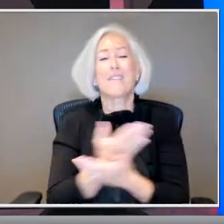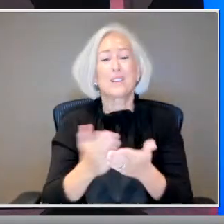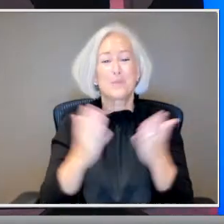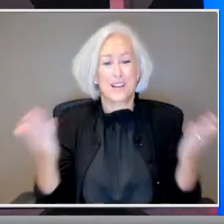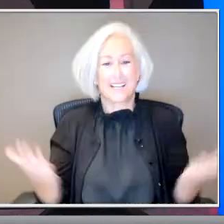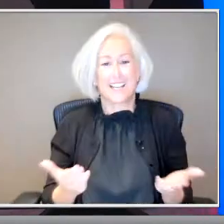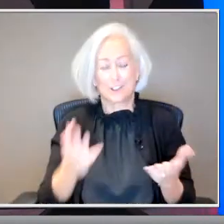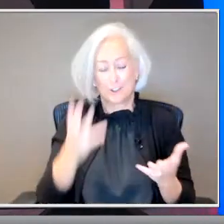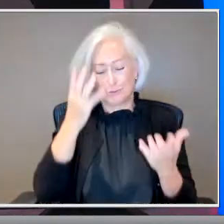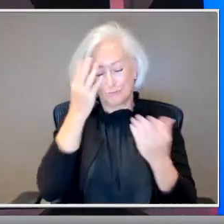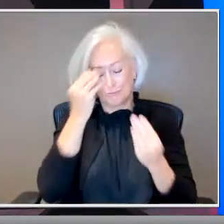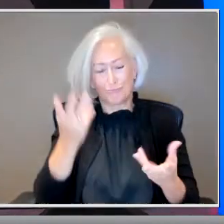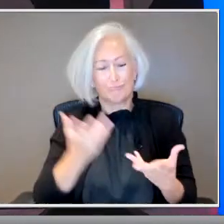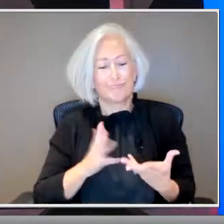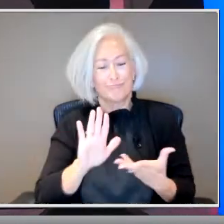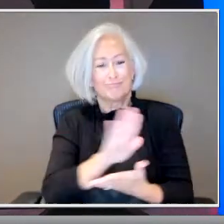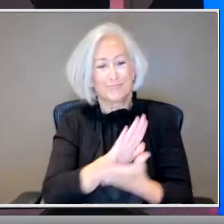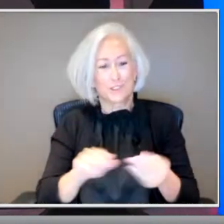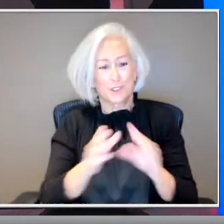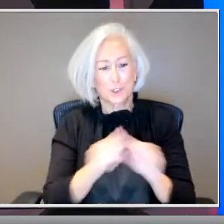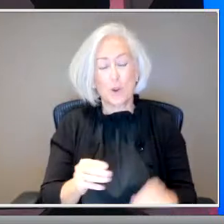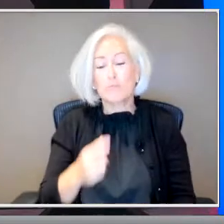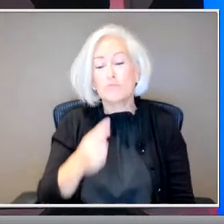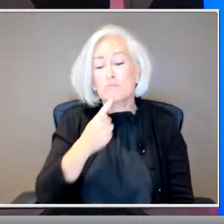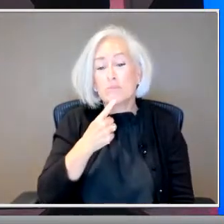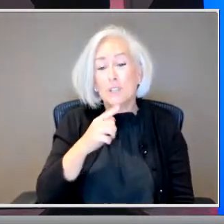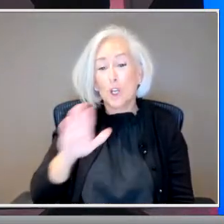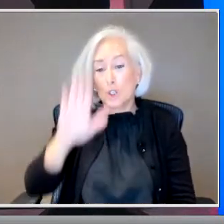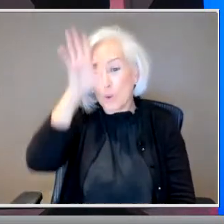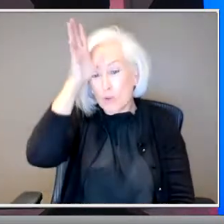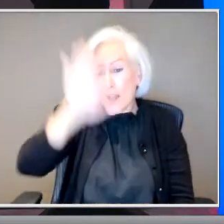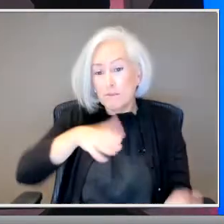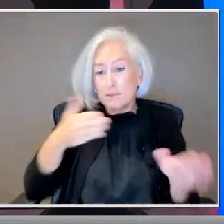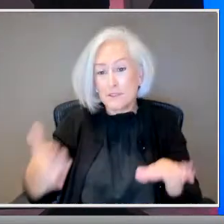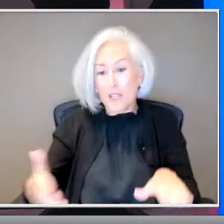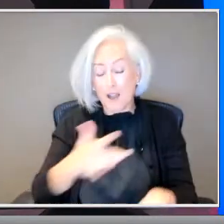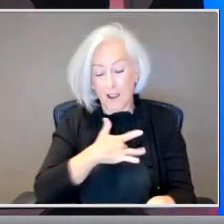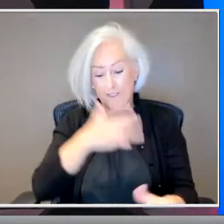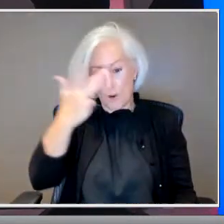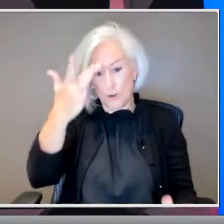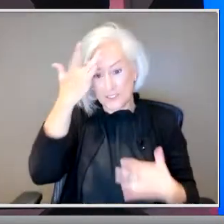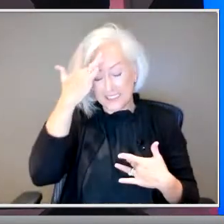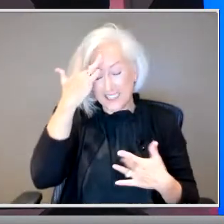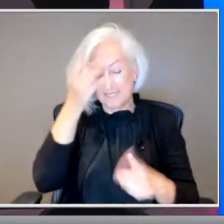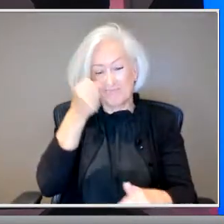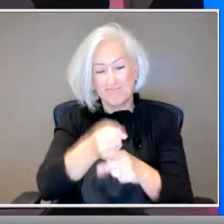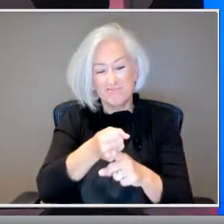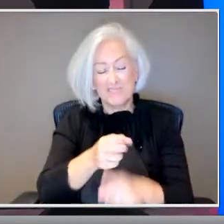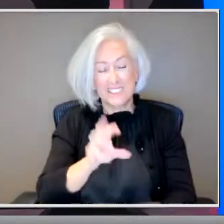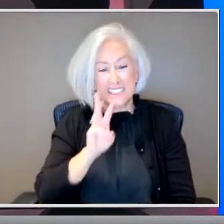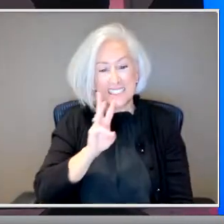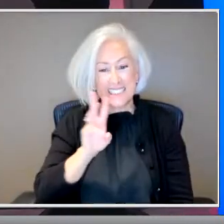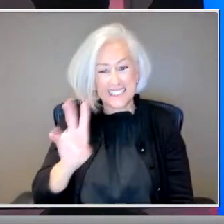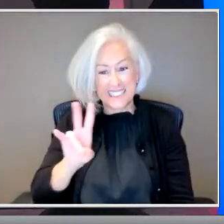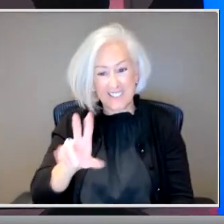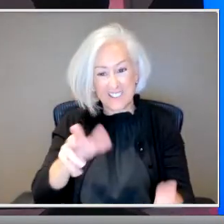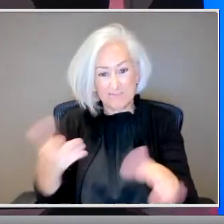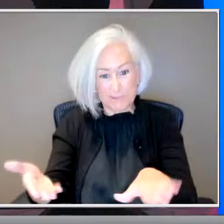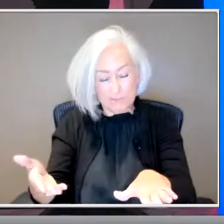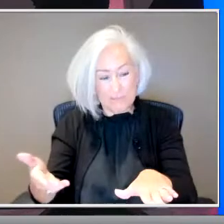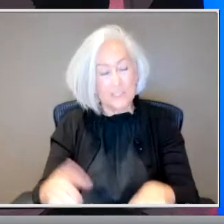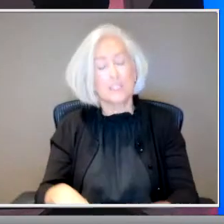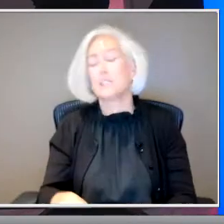Mike, you said that your dad died of cardiovascular disease very young, 67, so heart health was already top of mind for